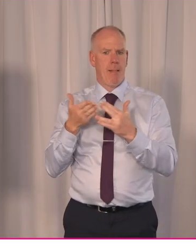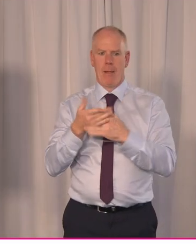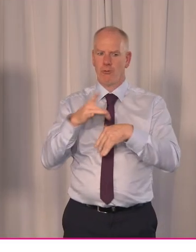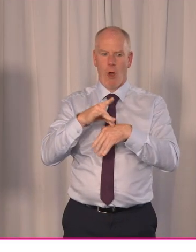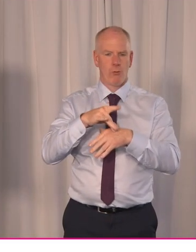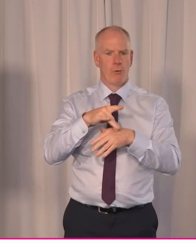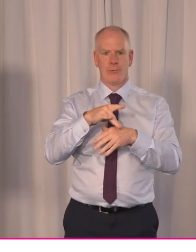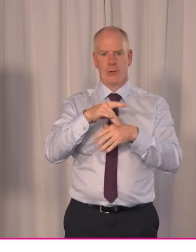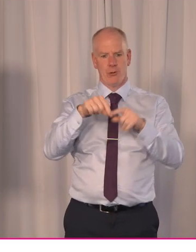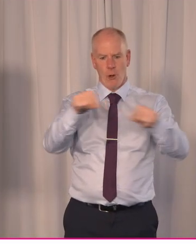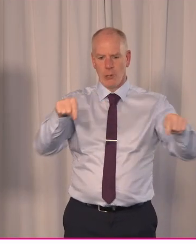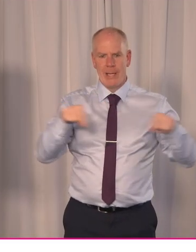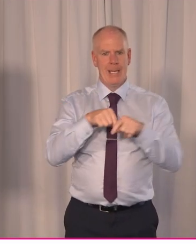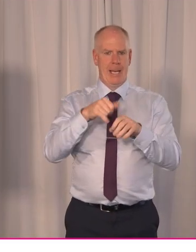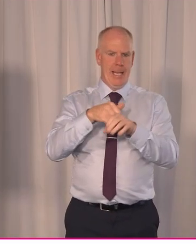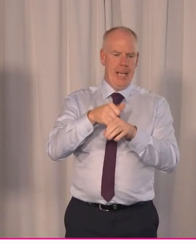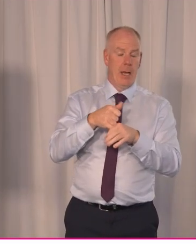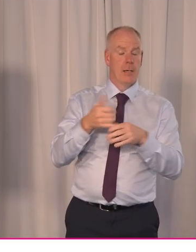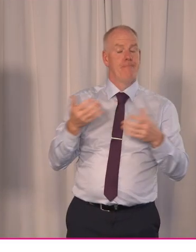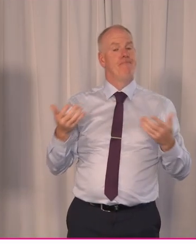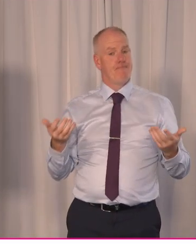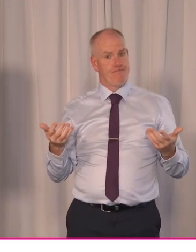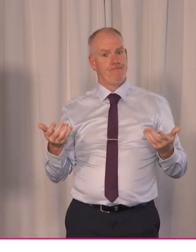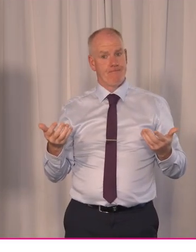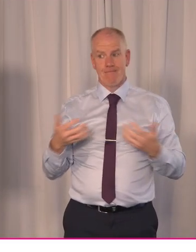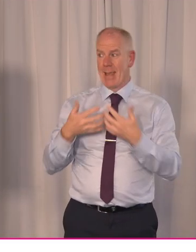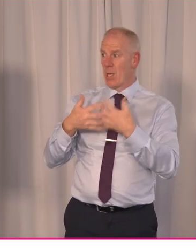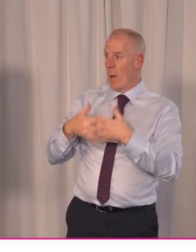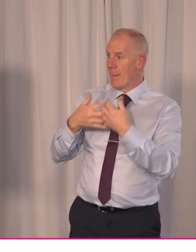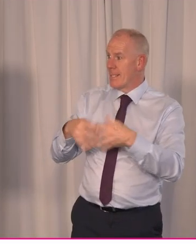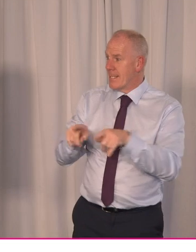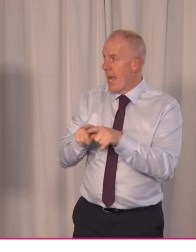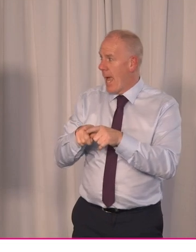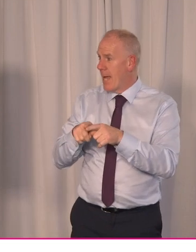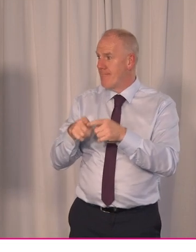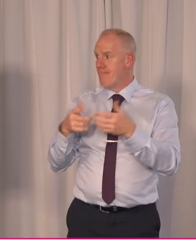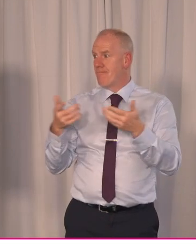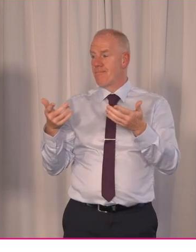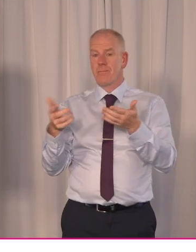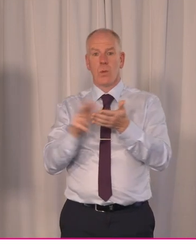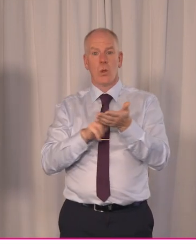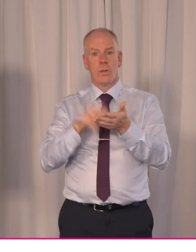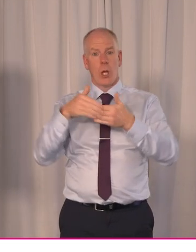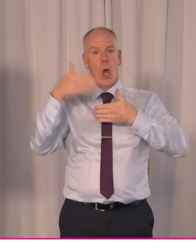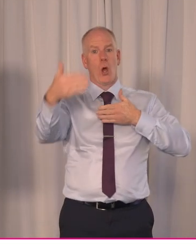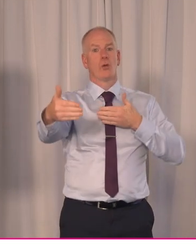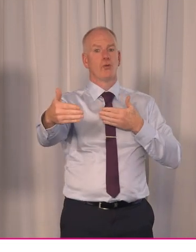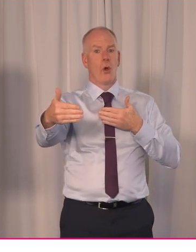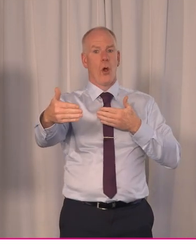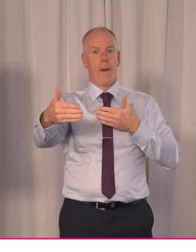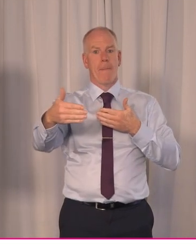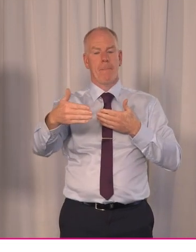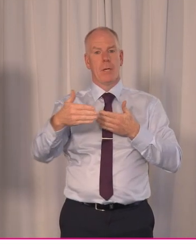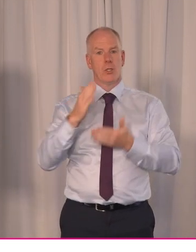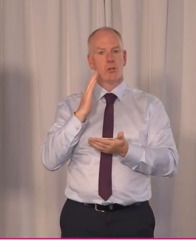surgeries, clinics, and you know, equipment, and using long-term